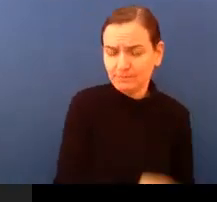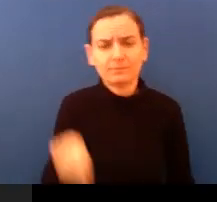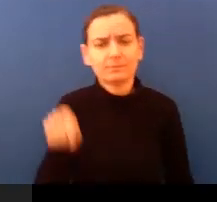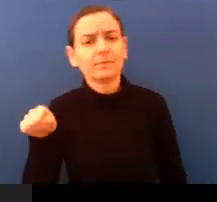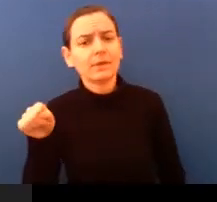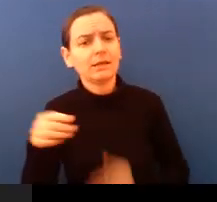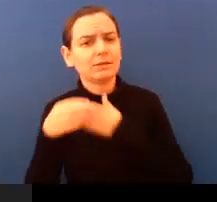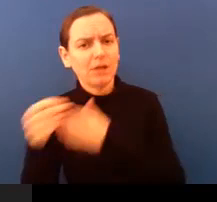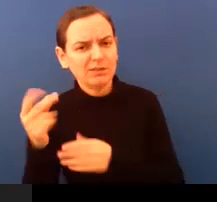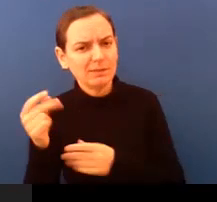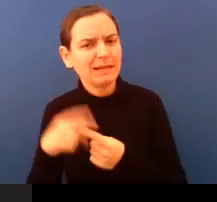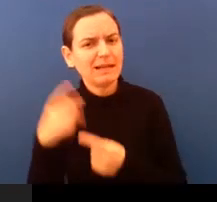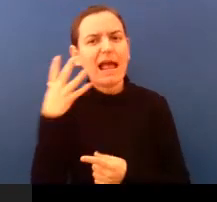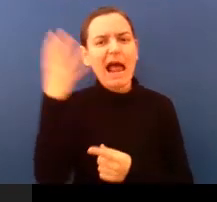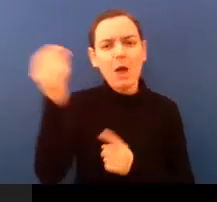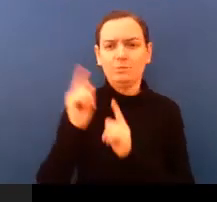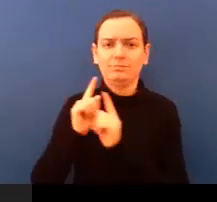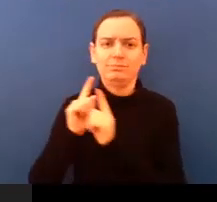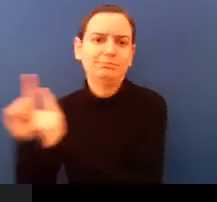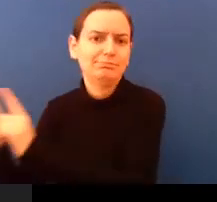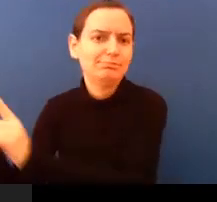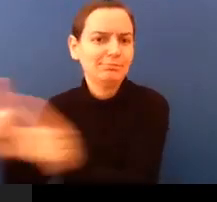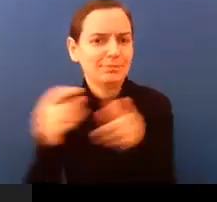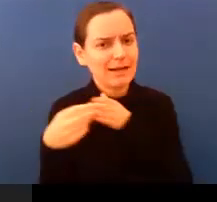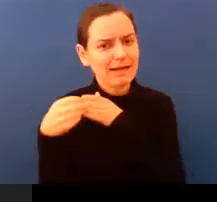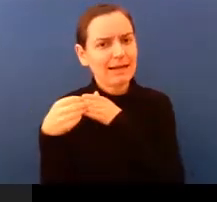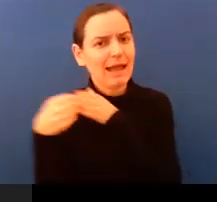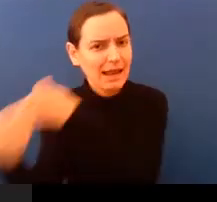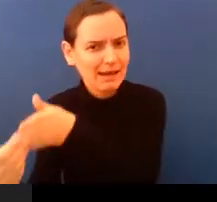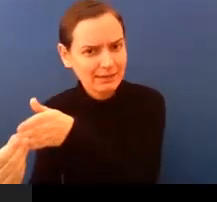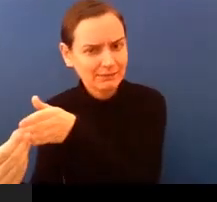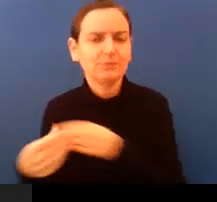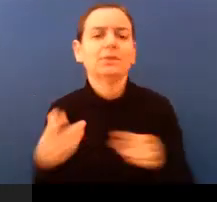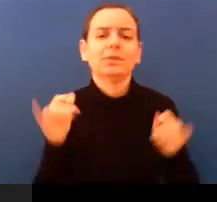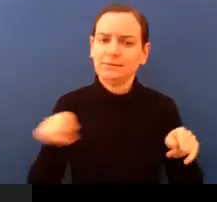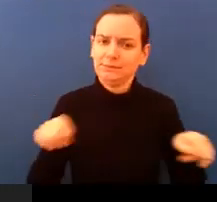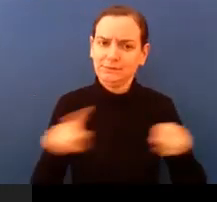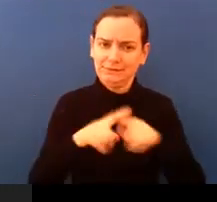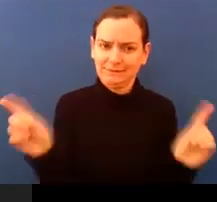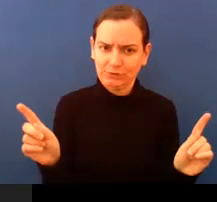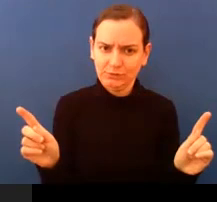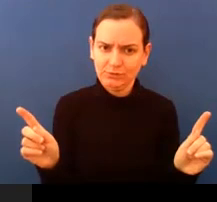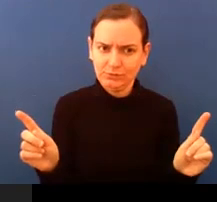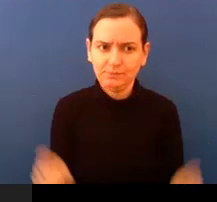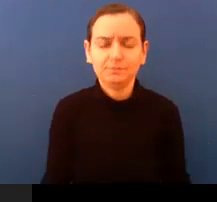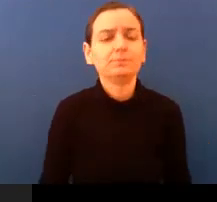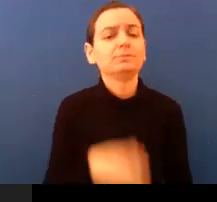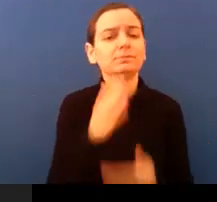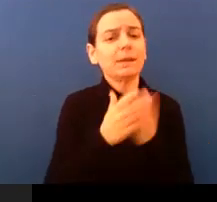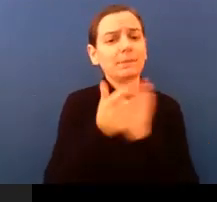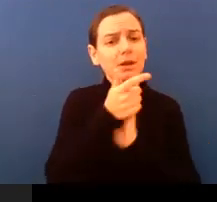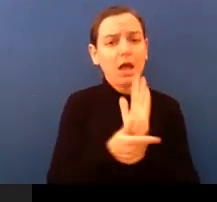like looking at their iReport and realize they just got registered. I'm like, I don't think that's a guide dog. But because he was blind, he was an older